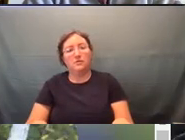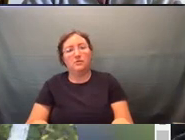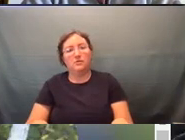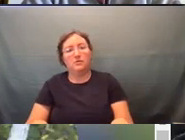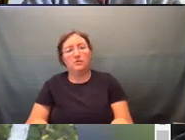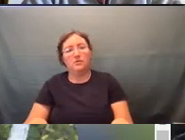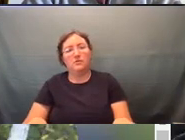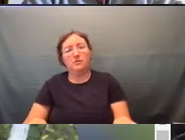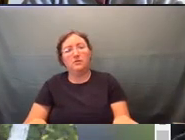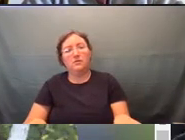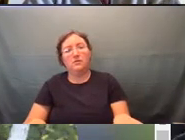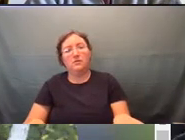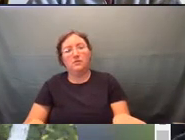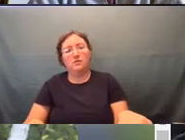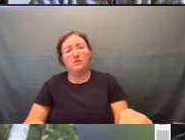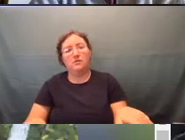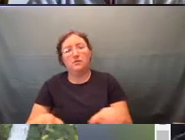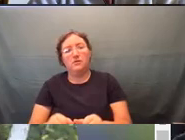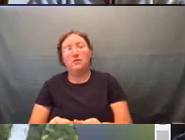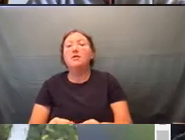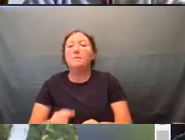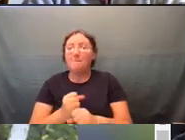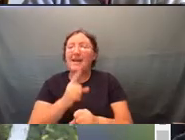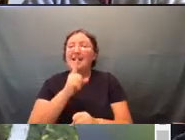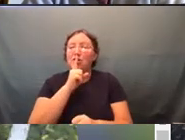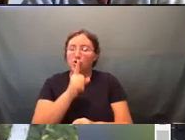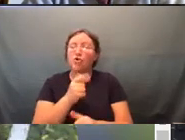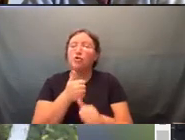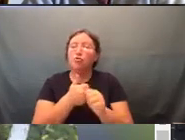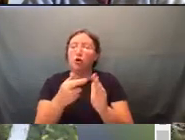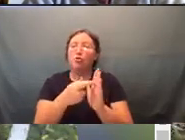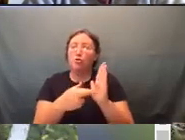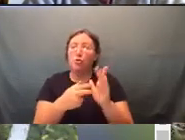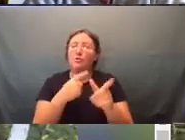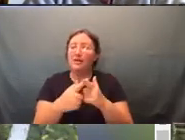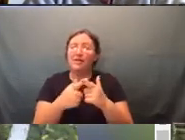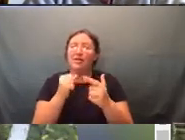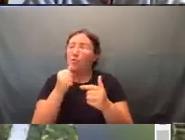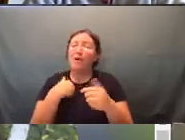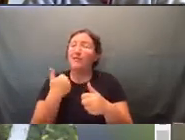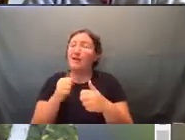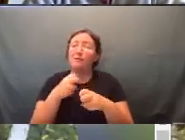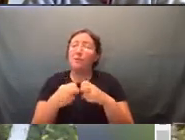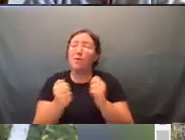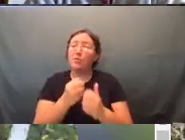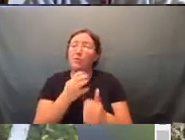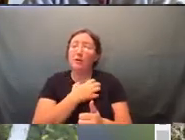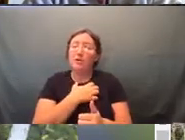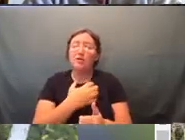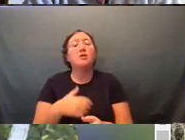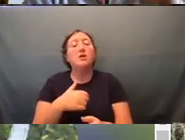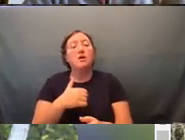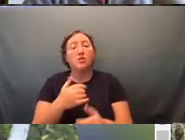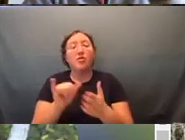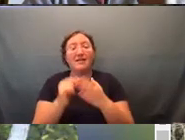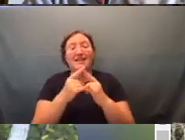no easily preventable incidents. Maybe that's what it is. This is another shot of that campground and our